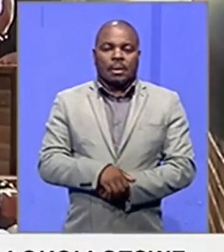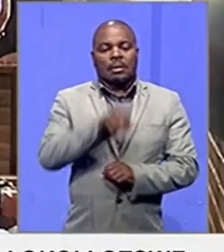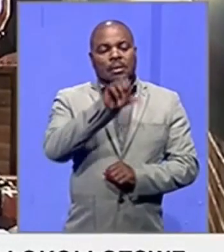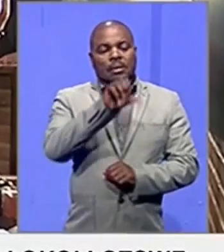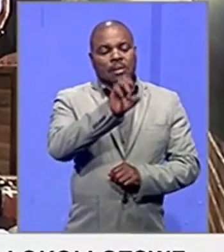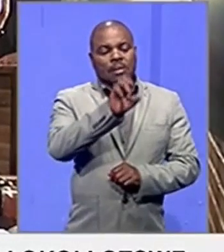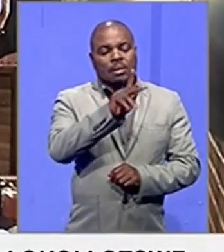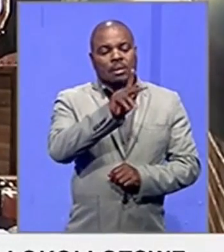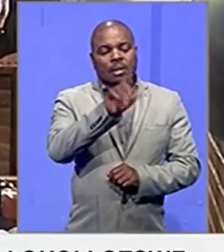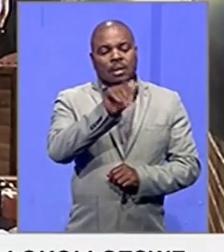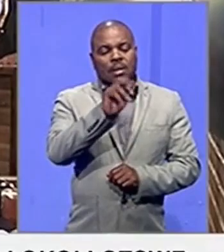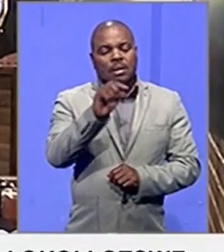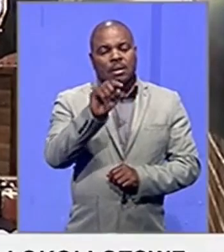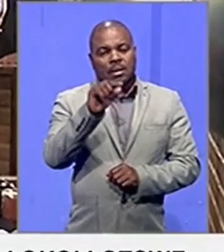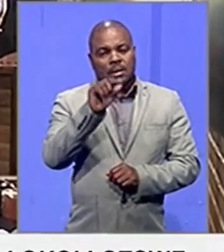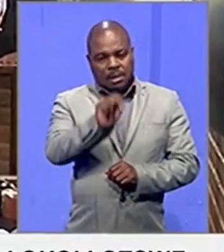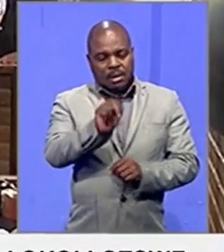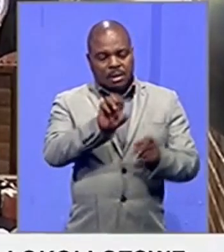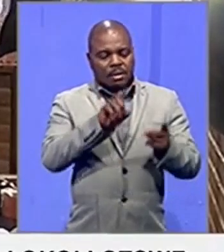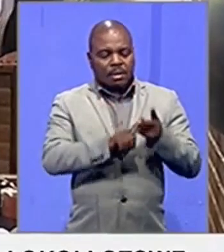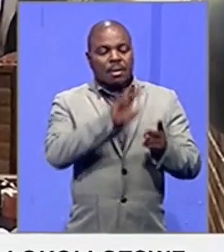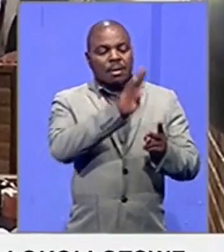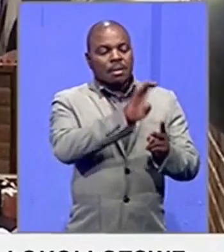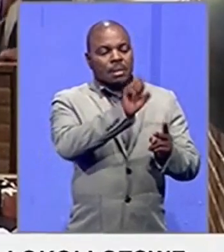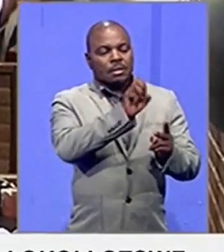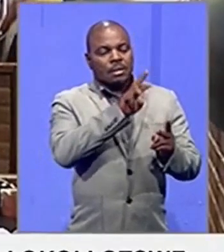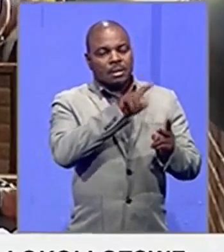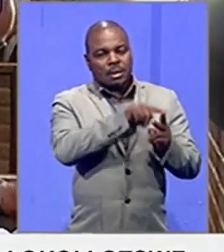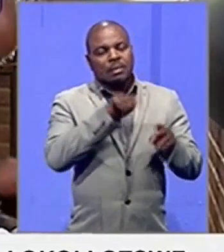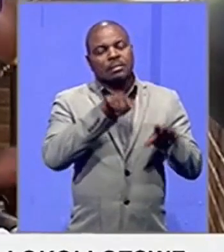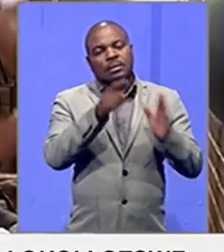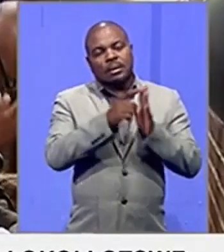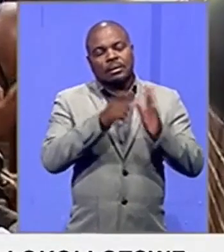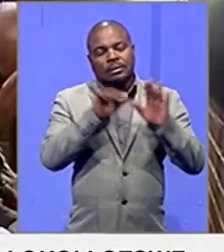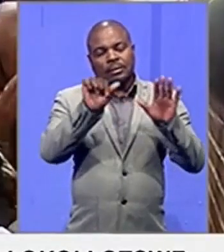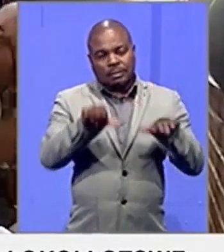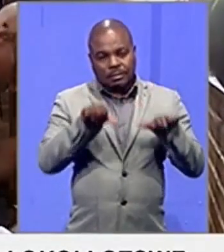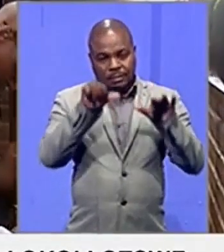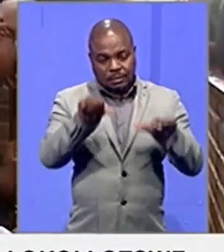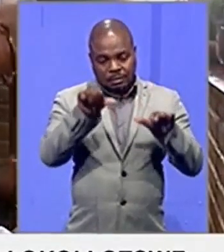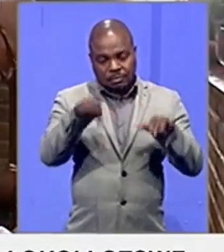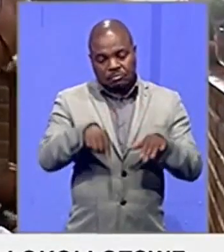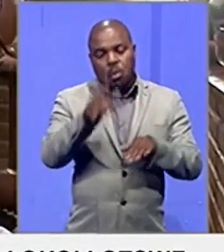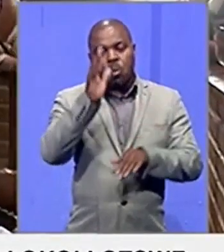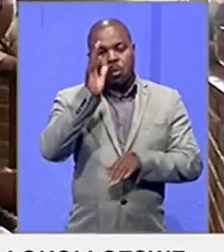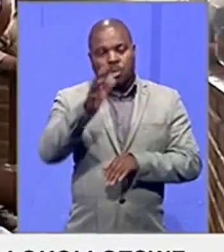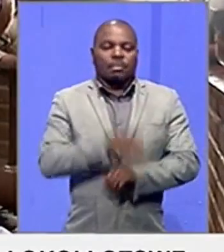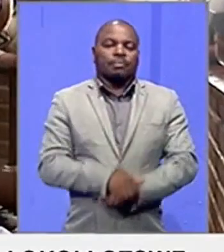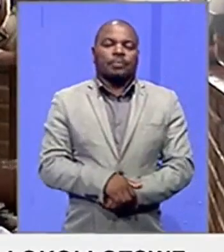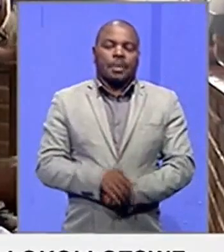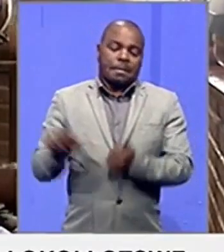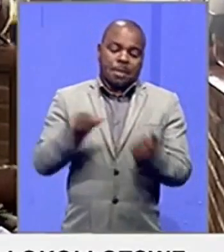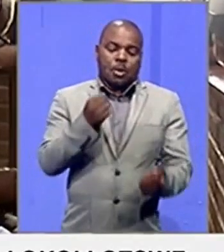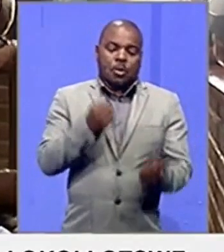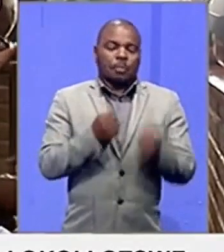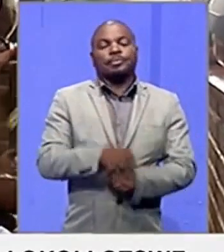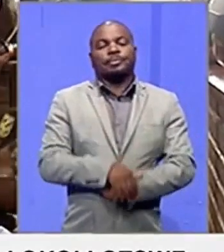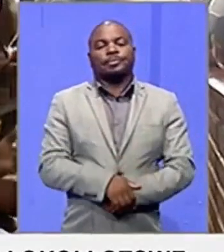tla boela kgotlatshekelo ka la 16 ka Motsheganong. Kamogelo Siekwi, SABC News,